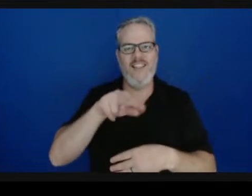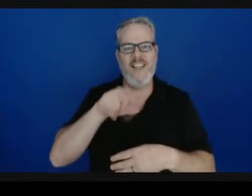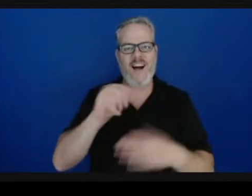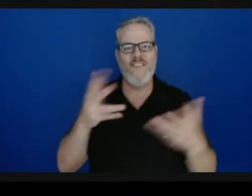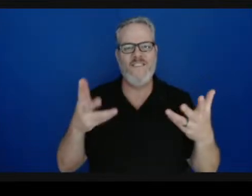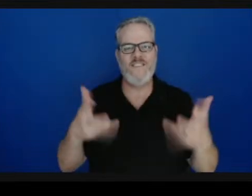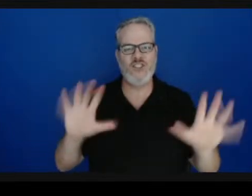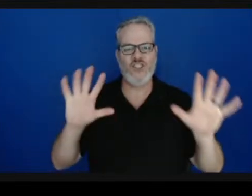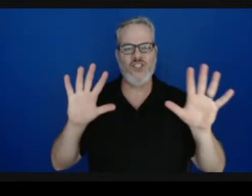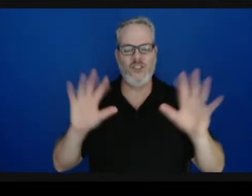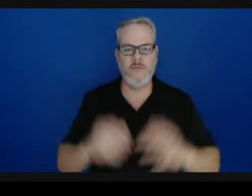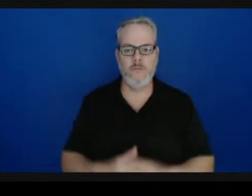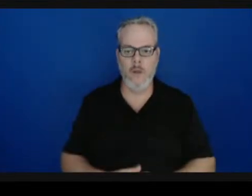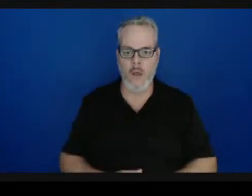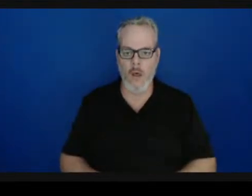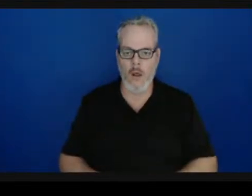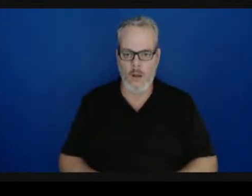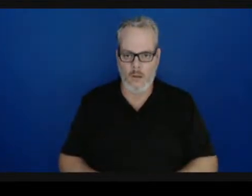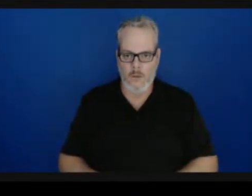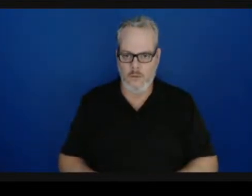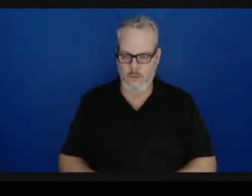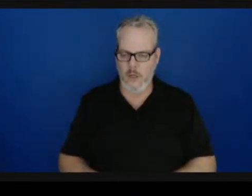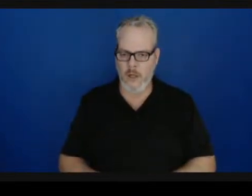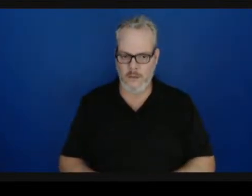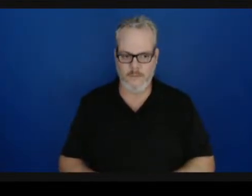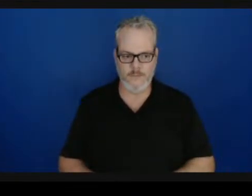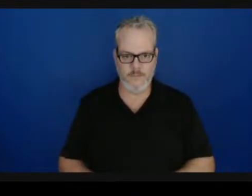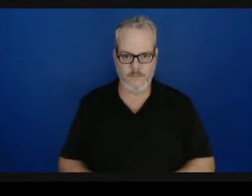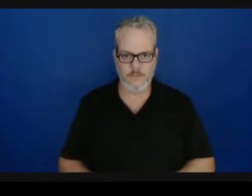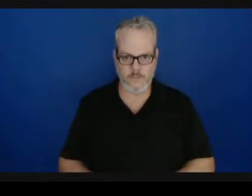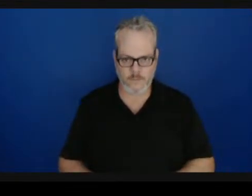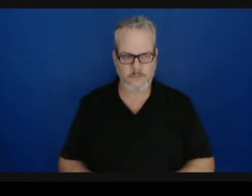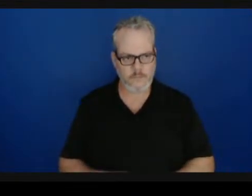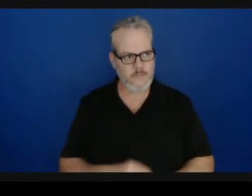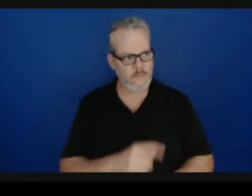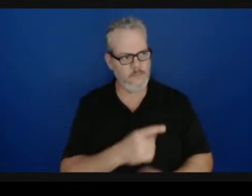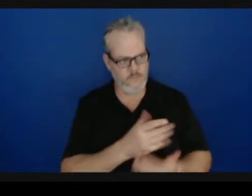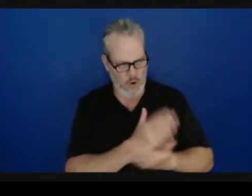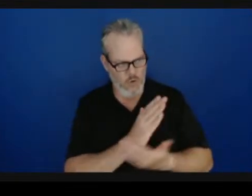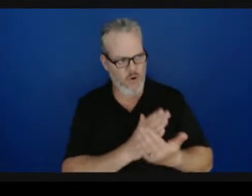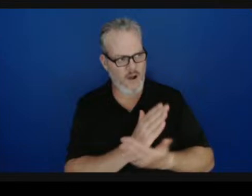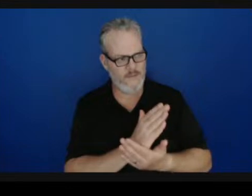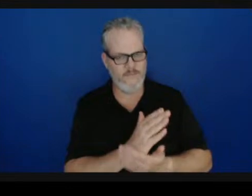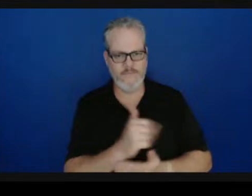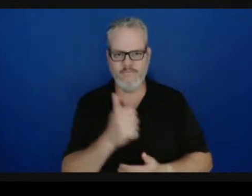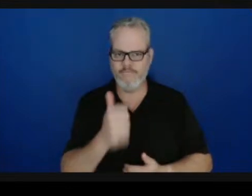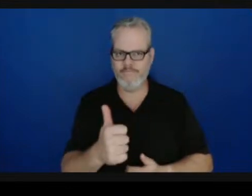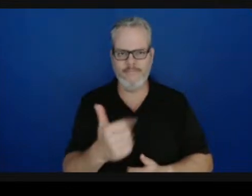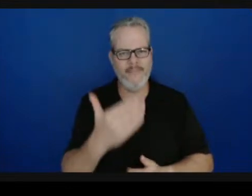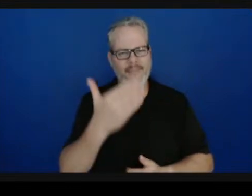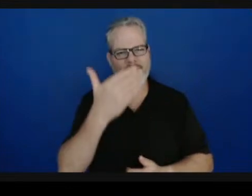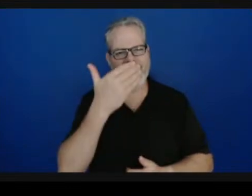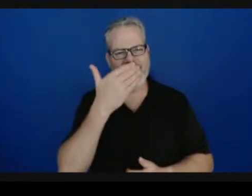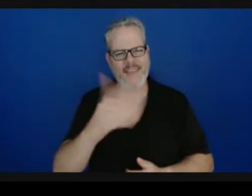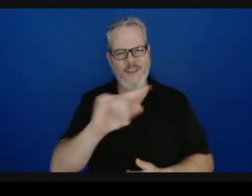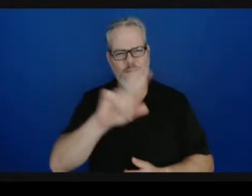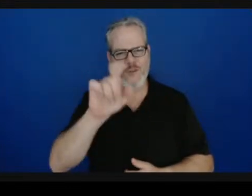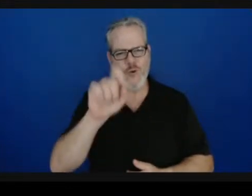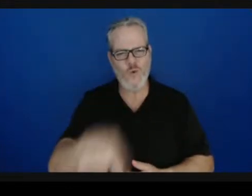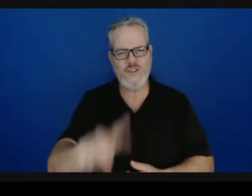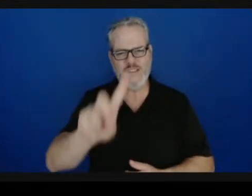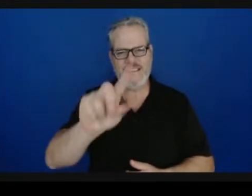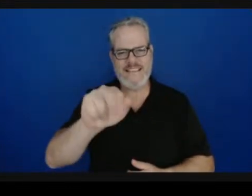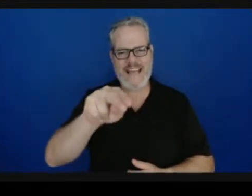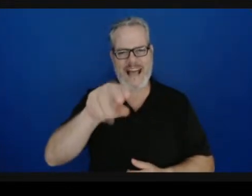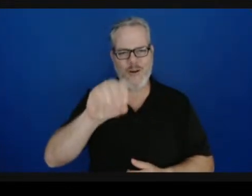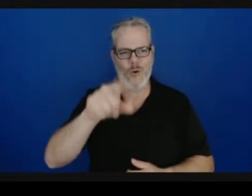right now. All right. And yeah, deeper side maybe. Thank you for the question, Dano, person above